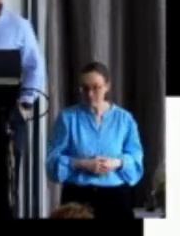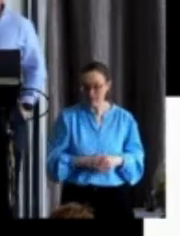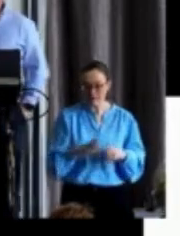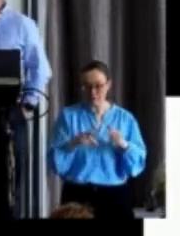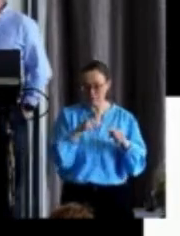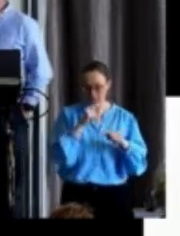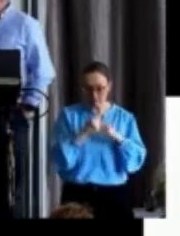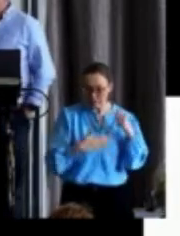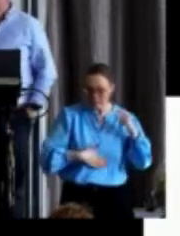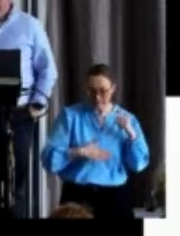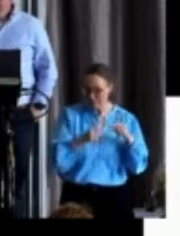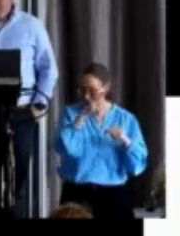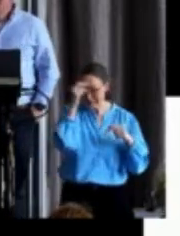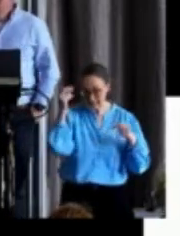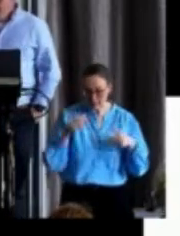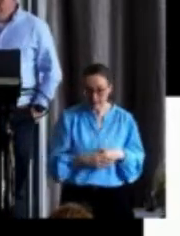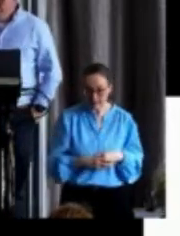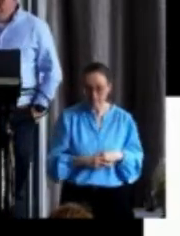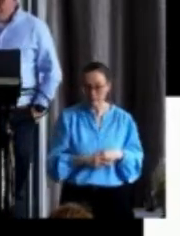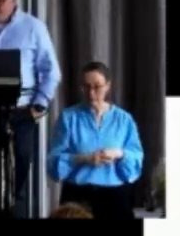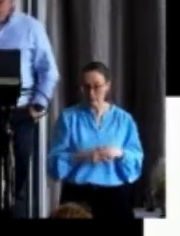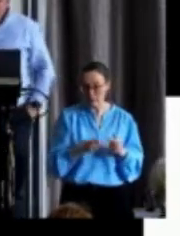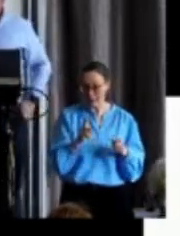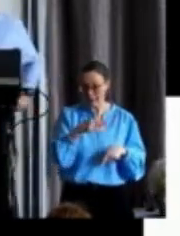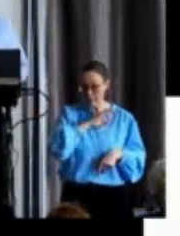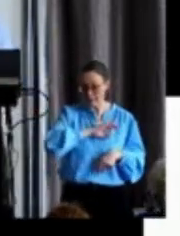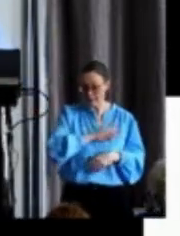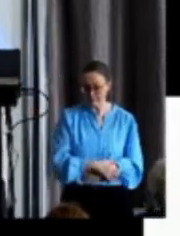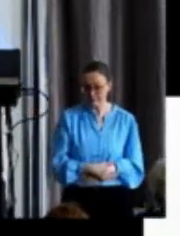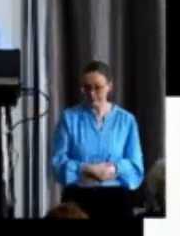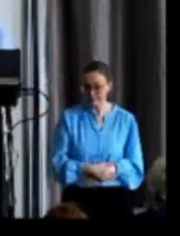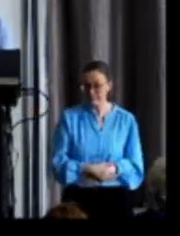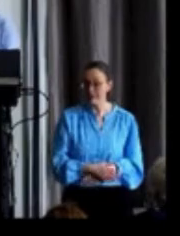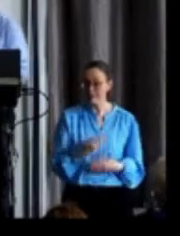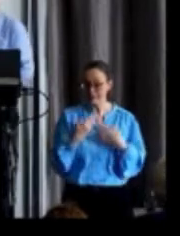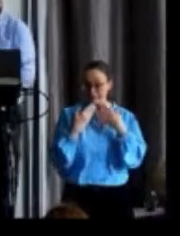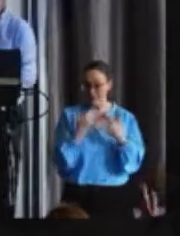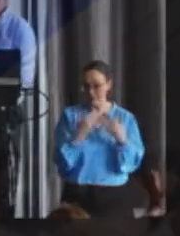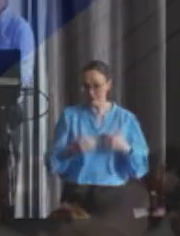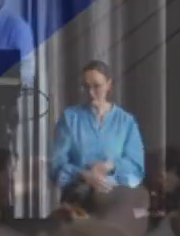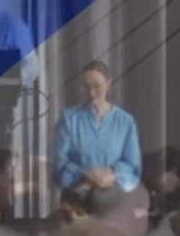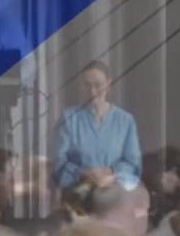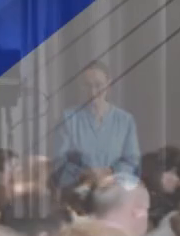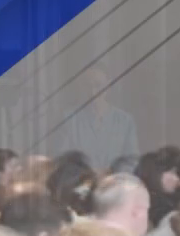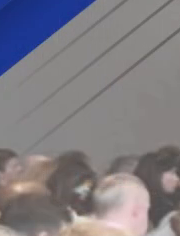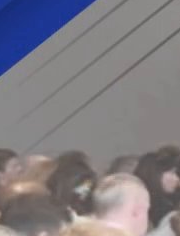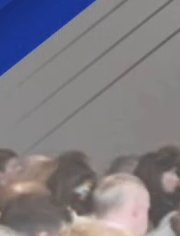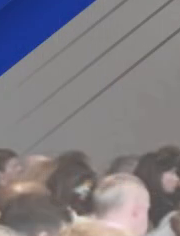contraception and pregnancy, for example, would be very beneficial. So thank you very much.